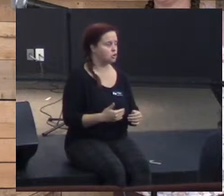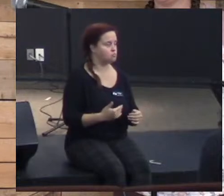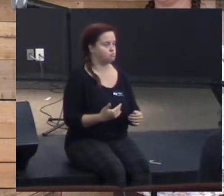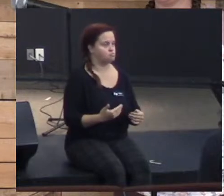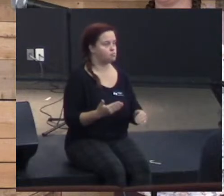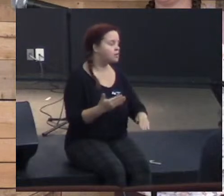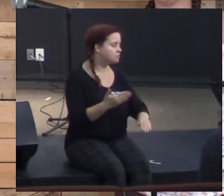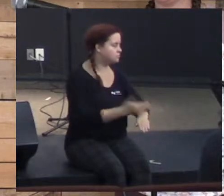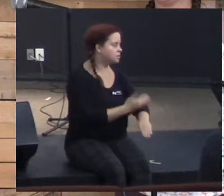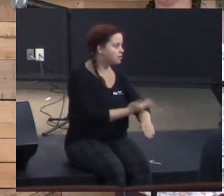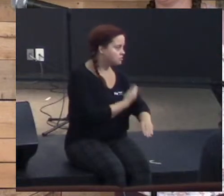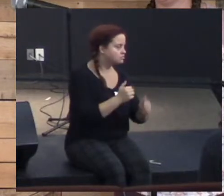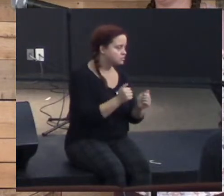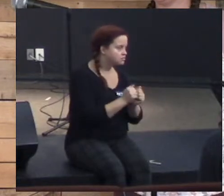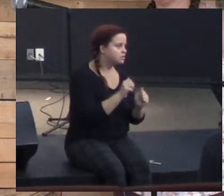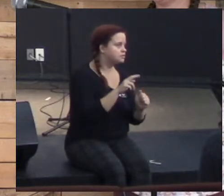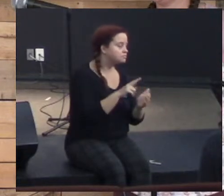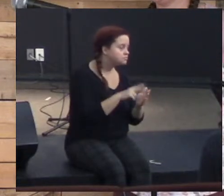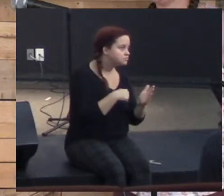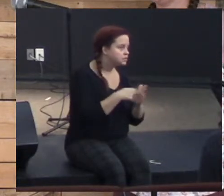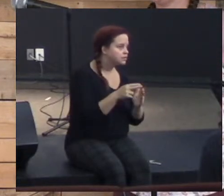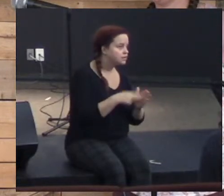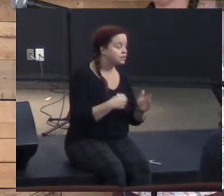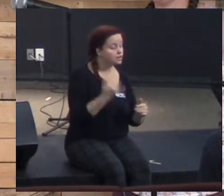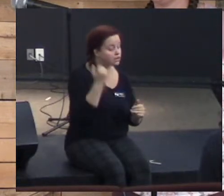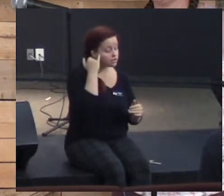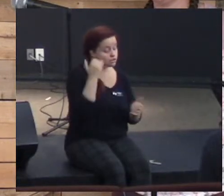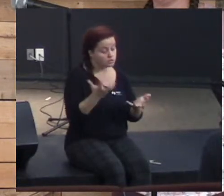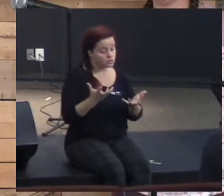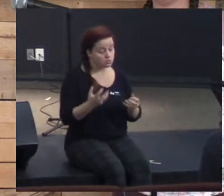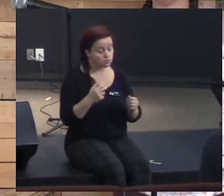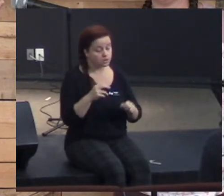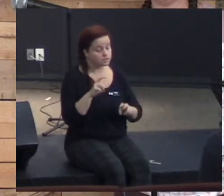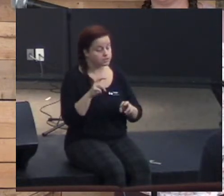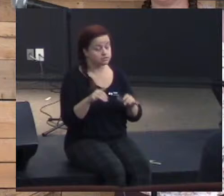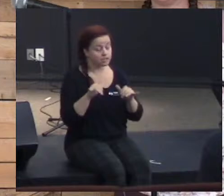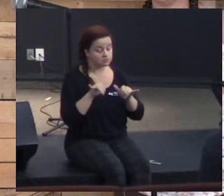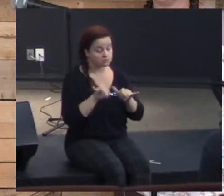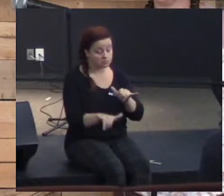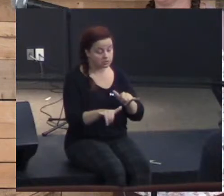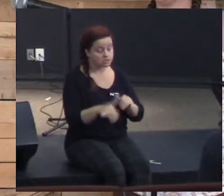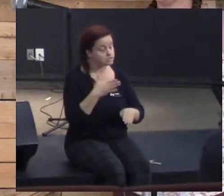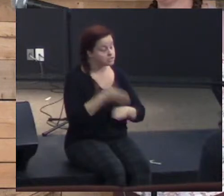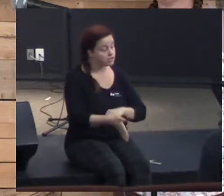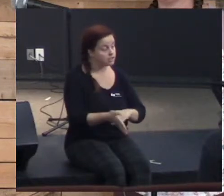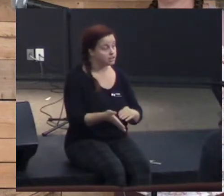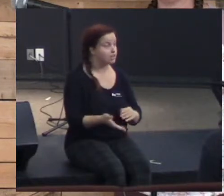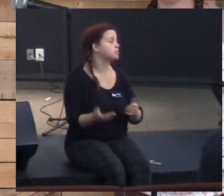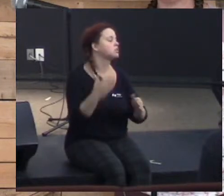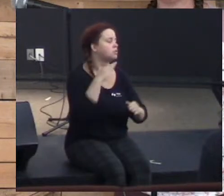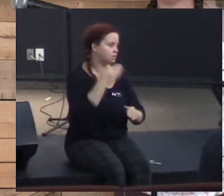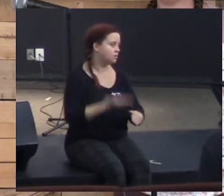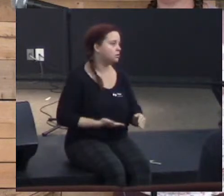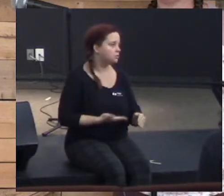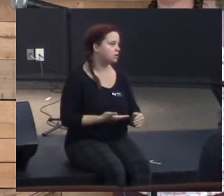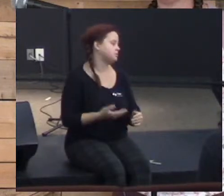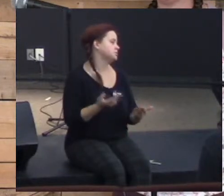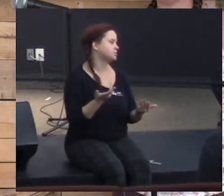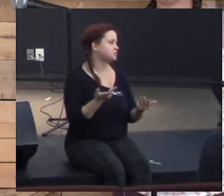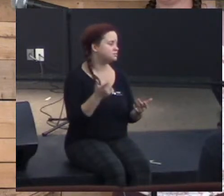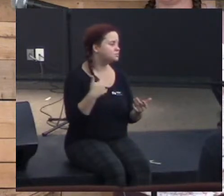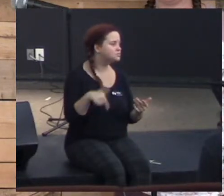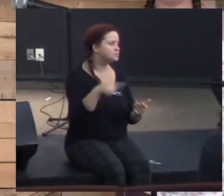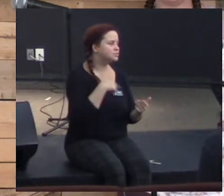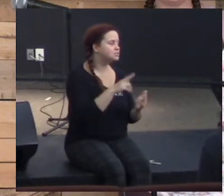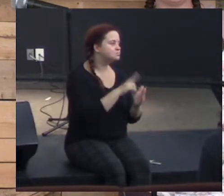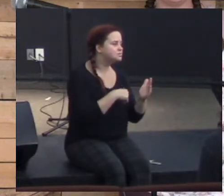want to stay after that. Women are welcome to join after that as well. And we'll just be painting and having some fun in there. You can ask Kristen